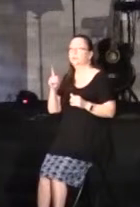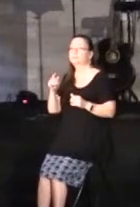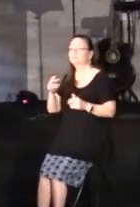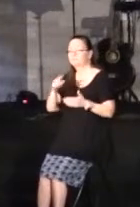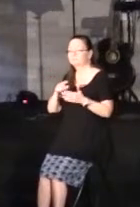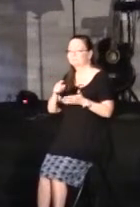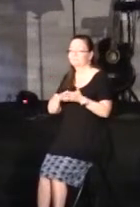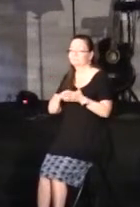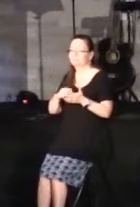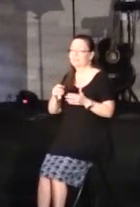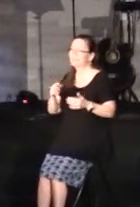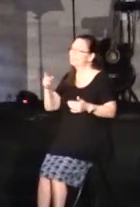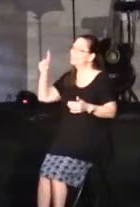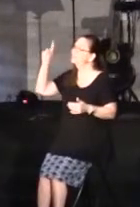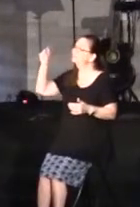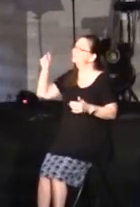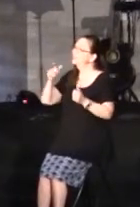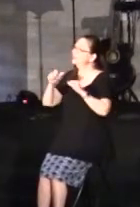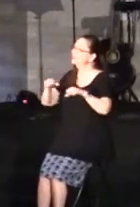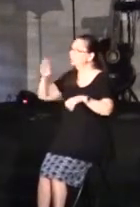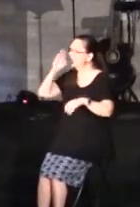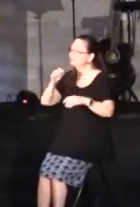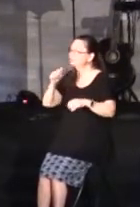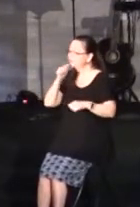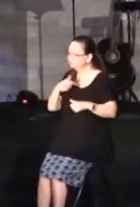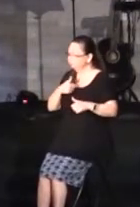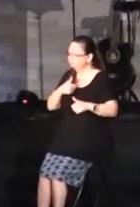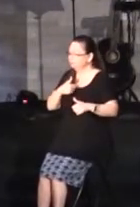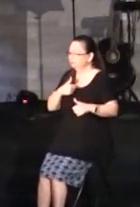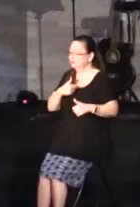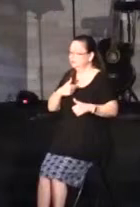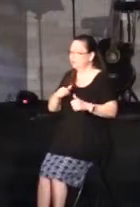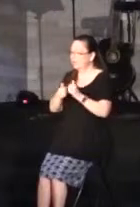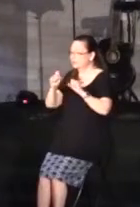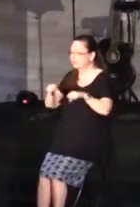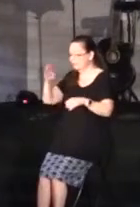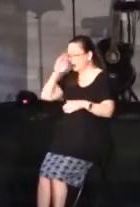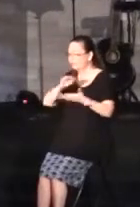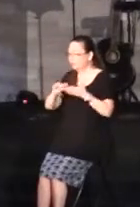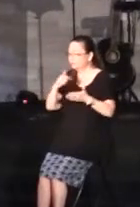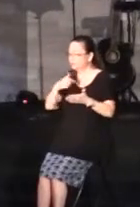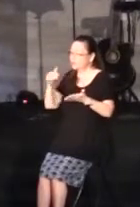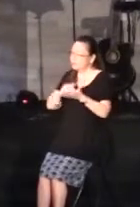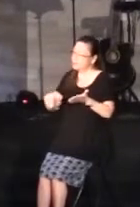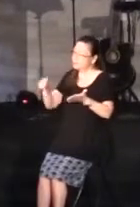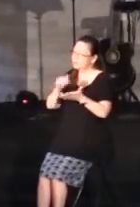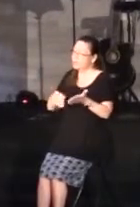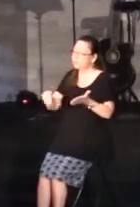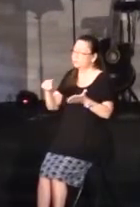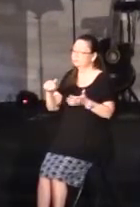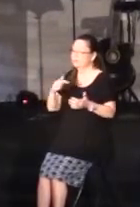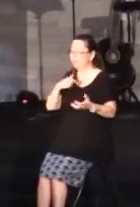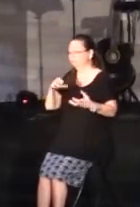You know, sometimes I ask, man, how can God put up with a person like me? How can God forgive me over and over again?